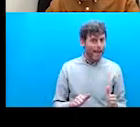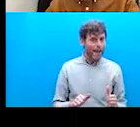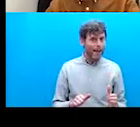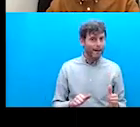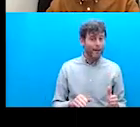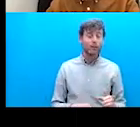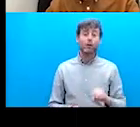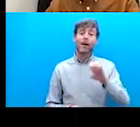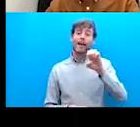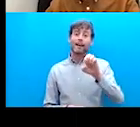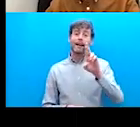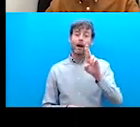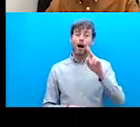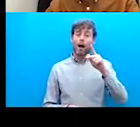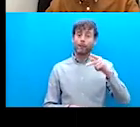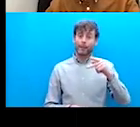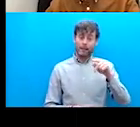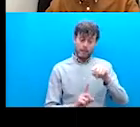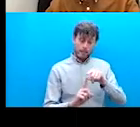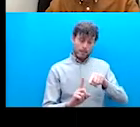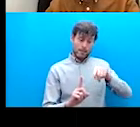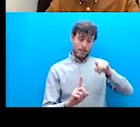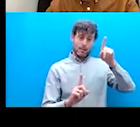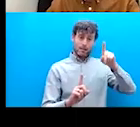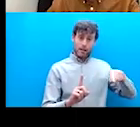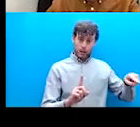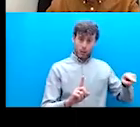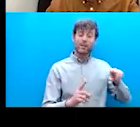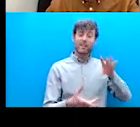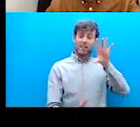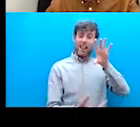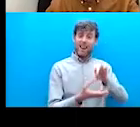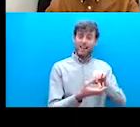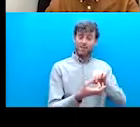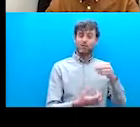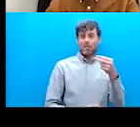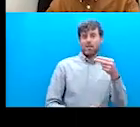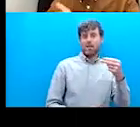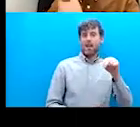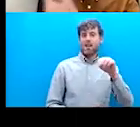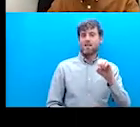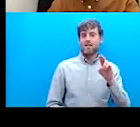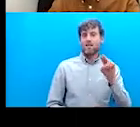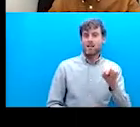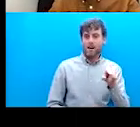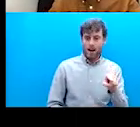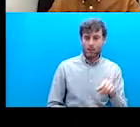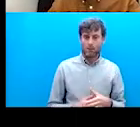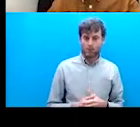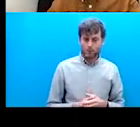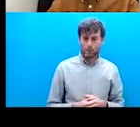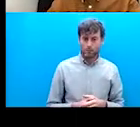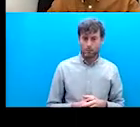signal is time-locked to the onset of the noun, which is here Musik. And with this paradigm, we can begin to